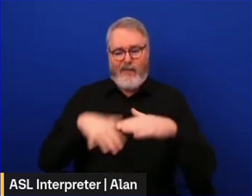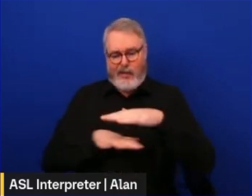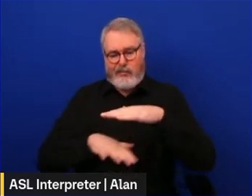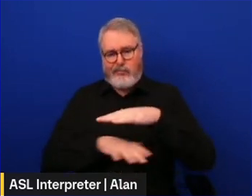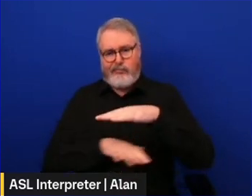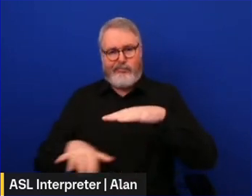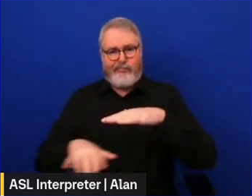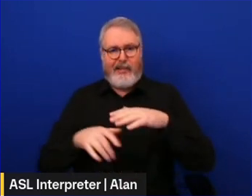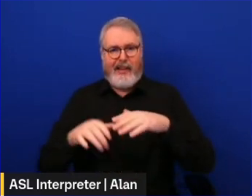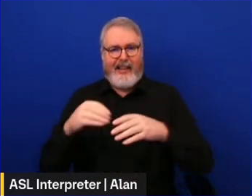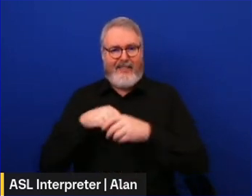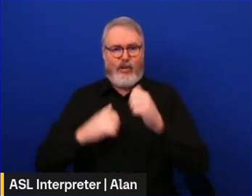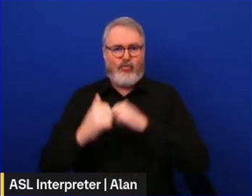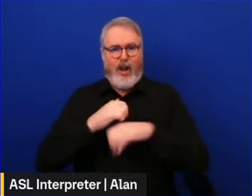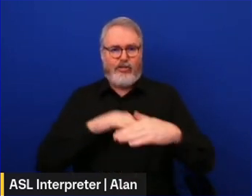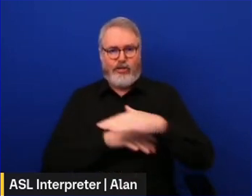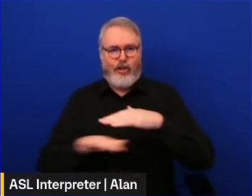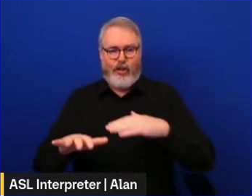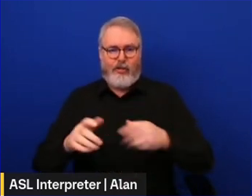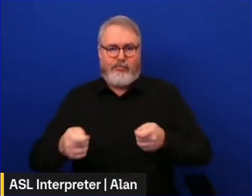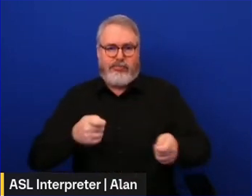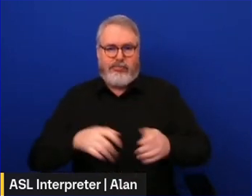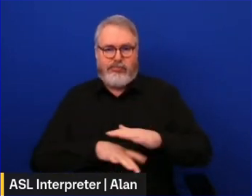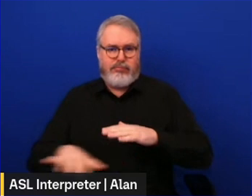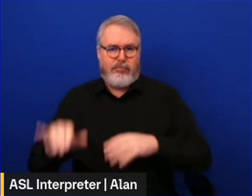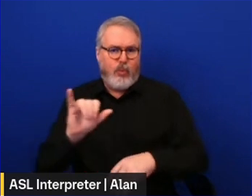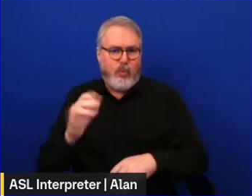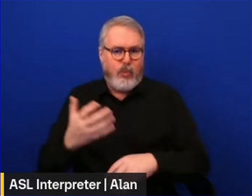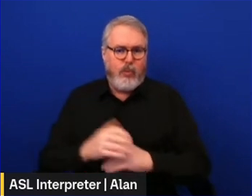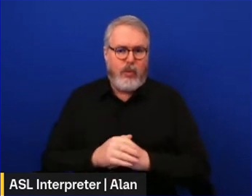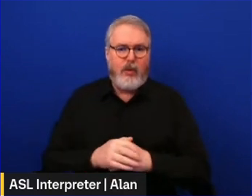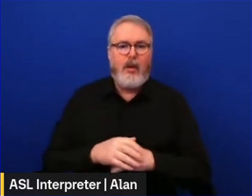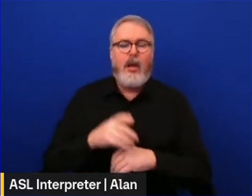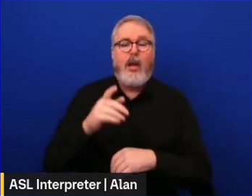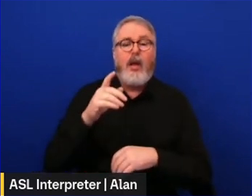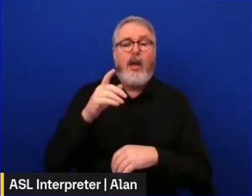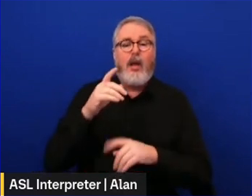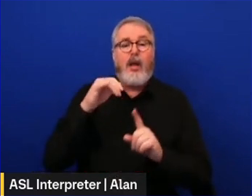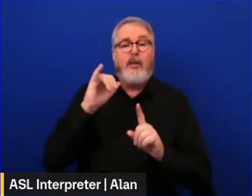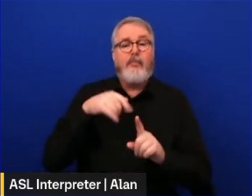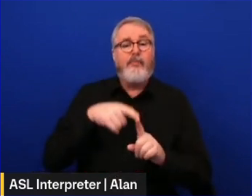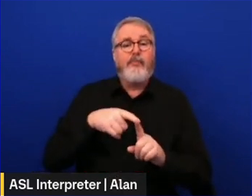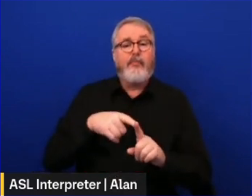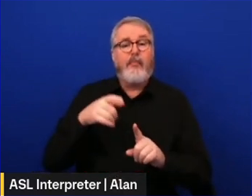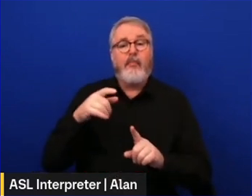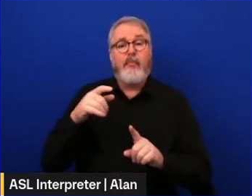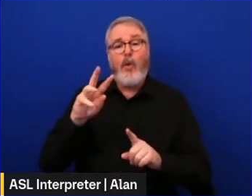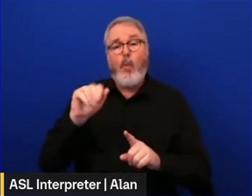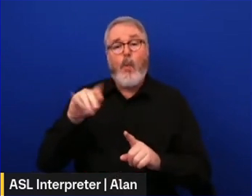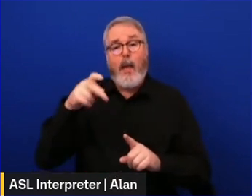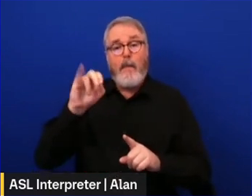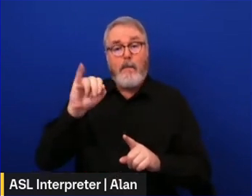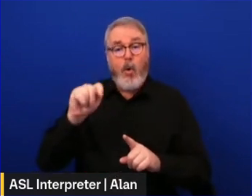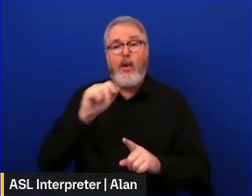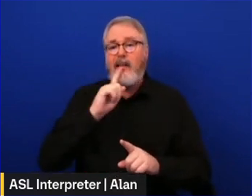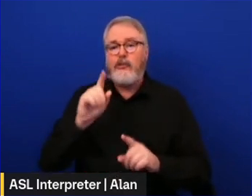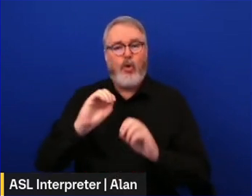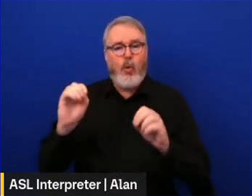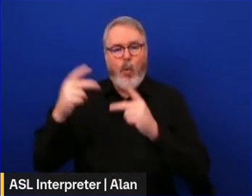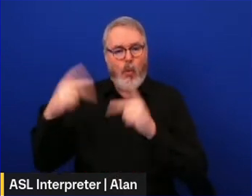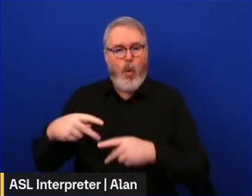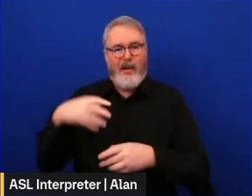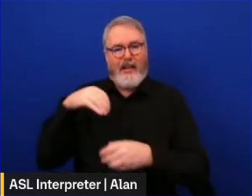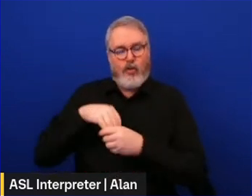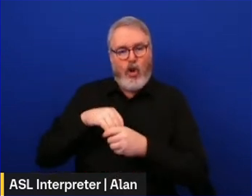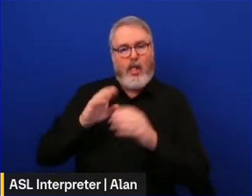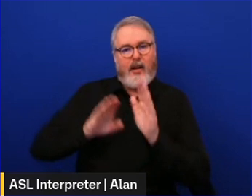Waypoint is I would say a no-code internal developer platform that enable